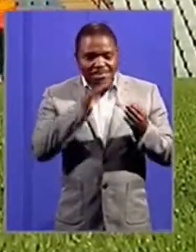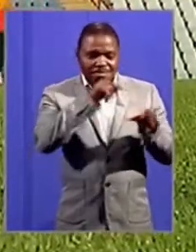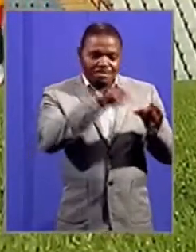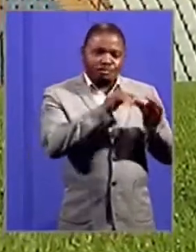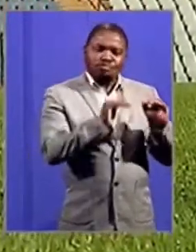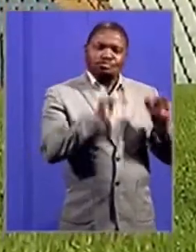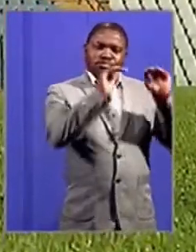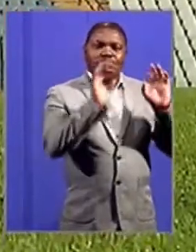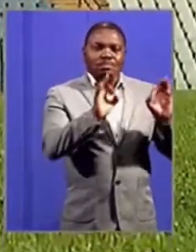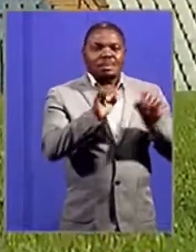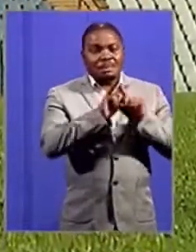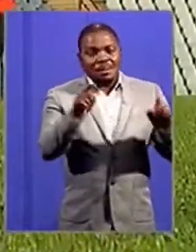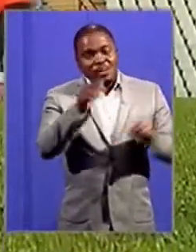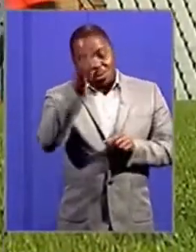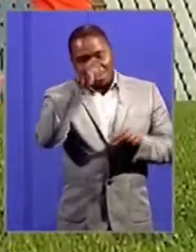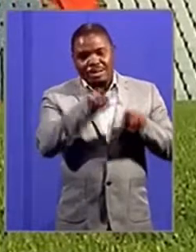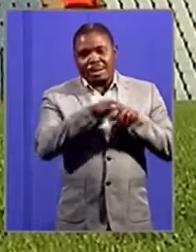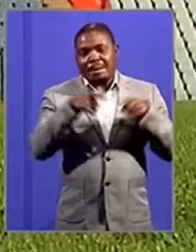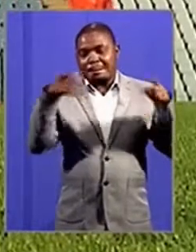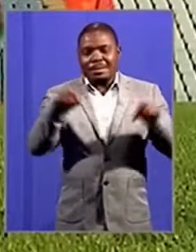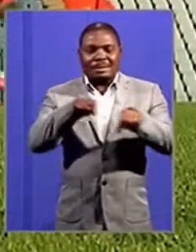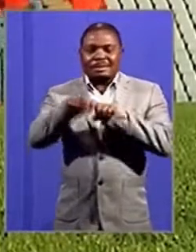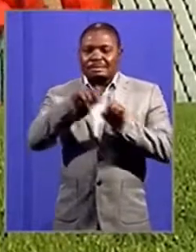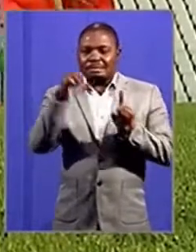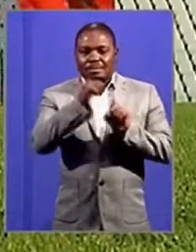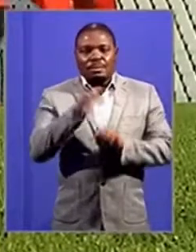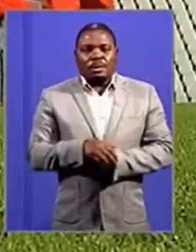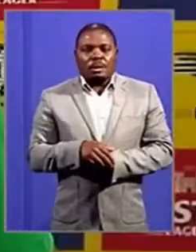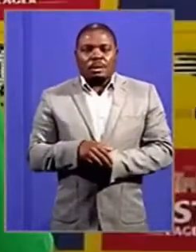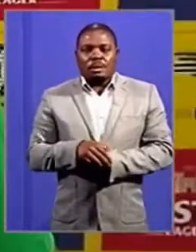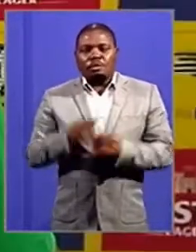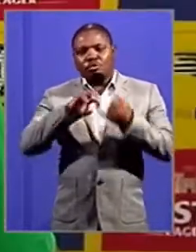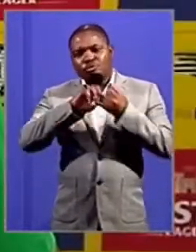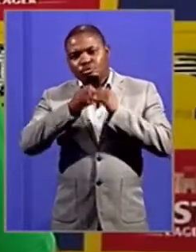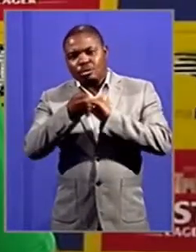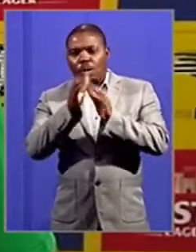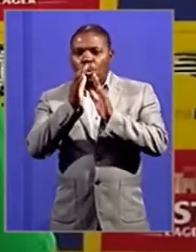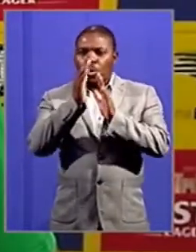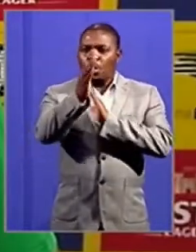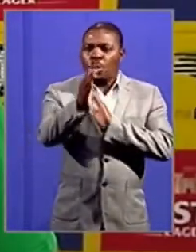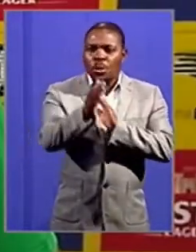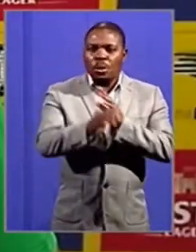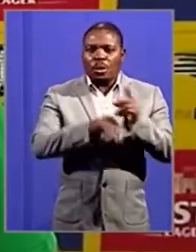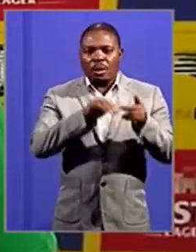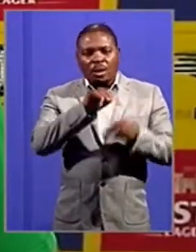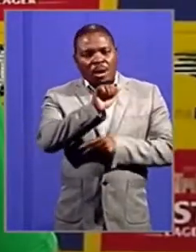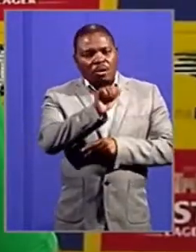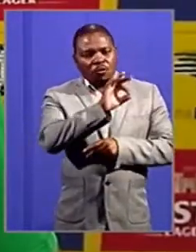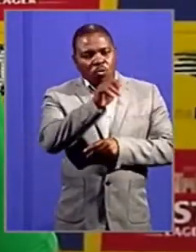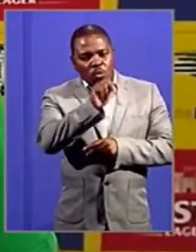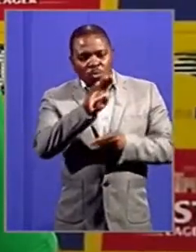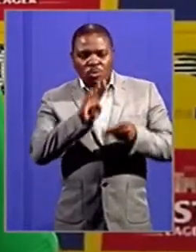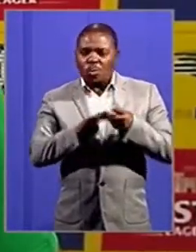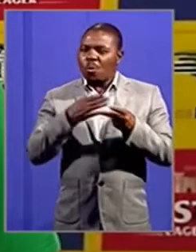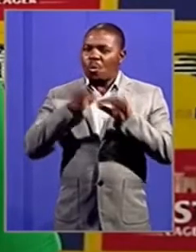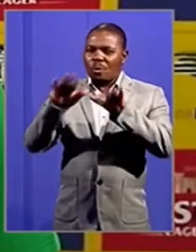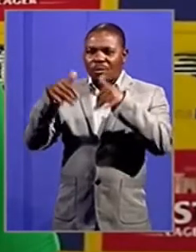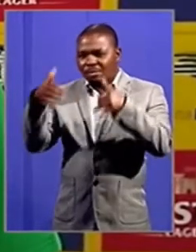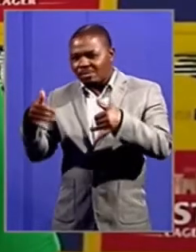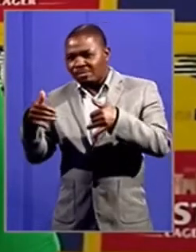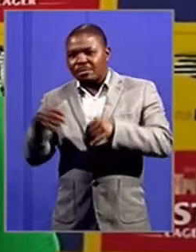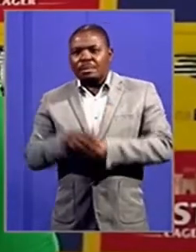ba teko e matla ya mokotlisi. When you play qualifiers, AFCON or World Cup, match 3 and